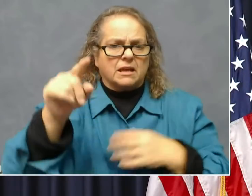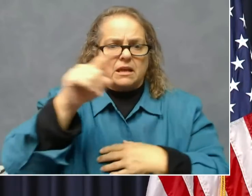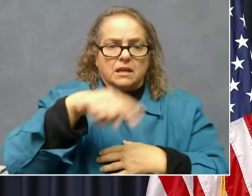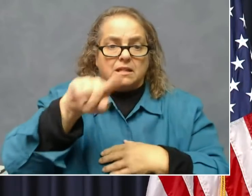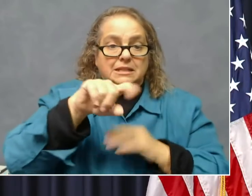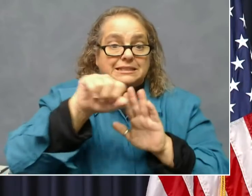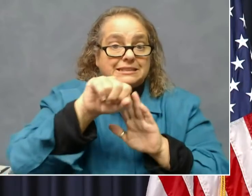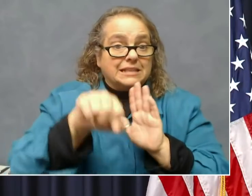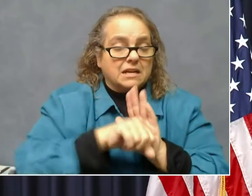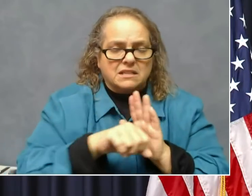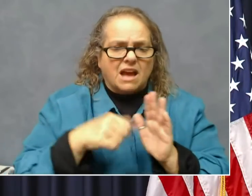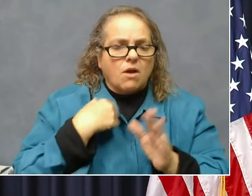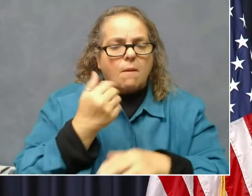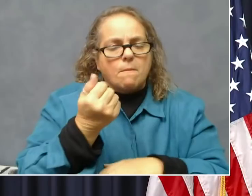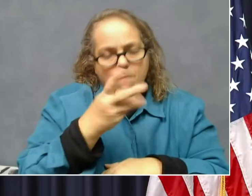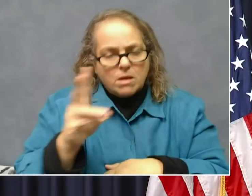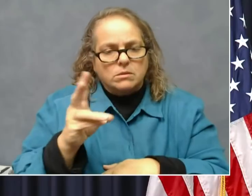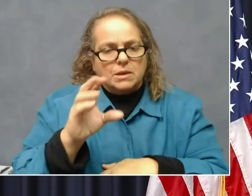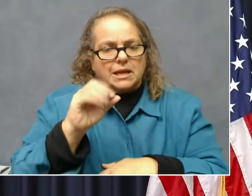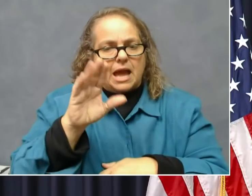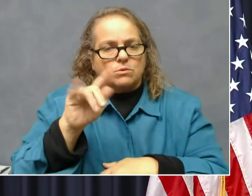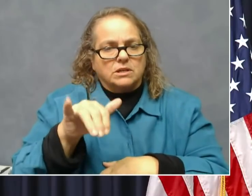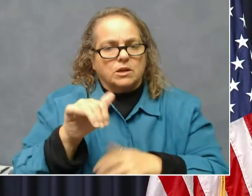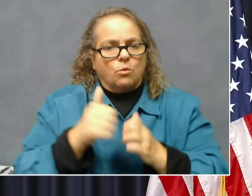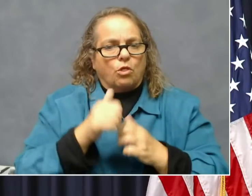cases. Remember, it's everywhere.